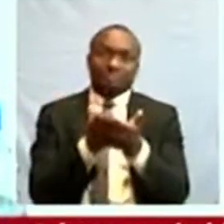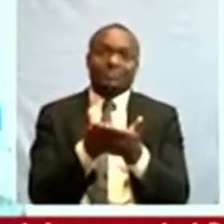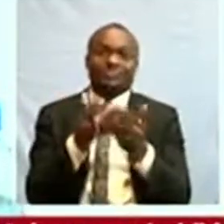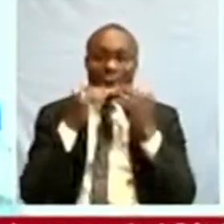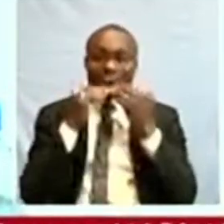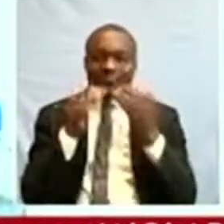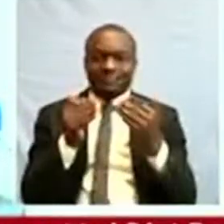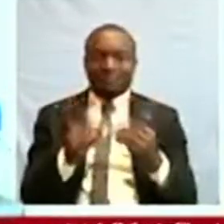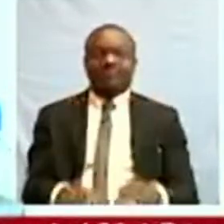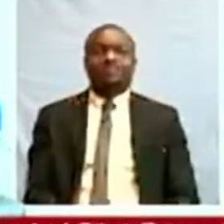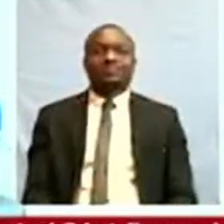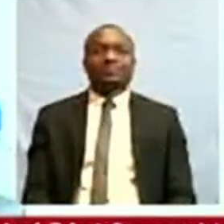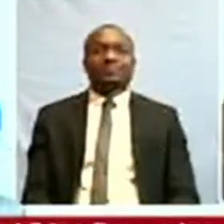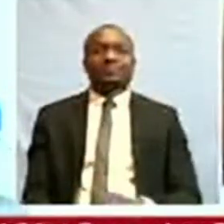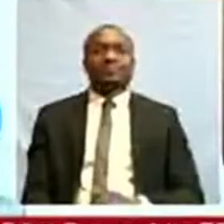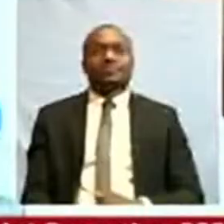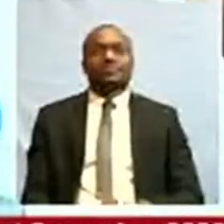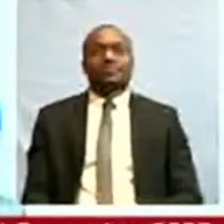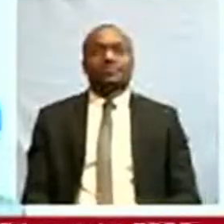you. Thank you. Thank you.